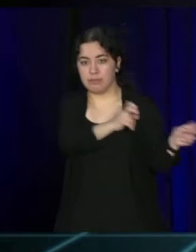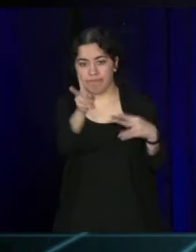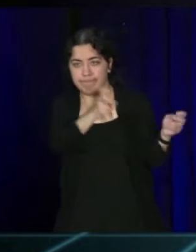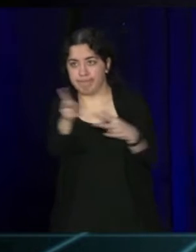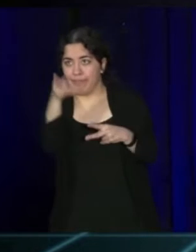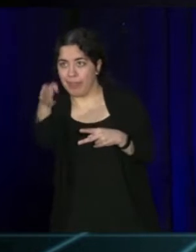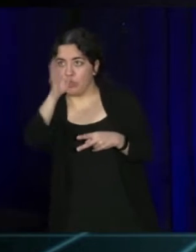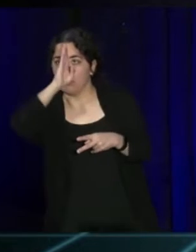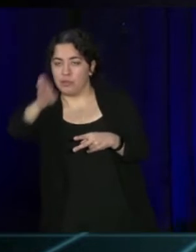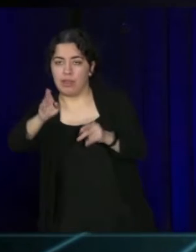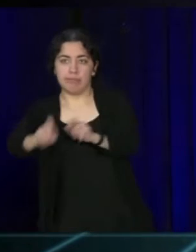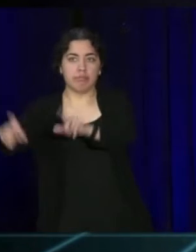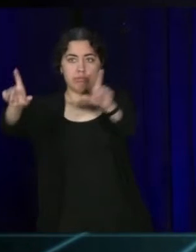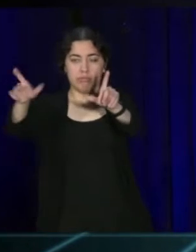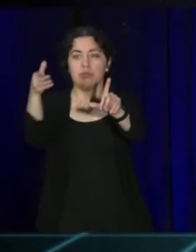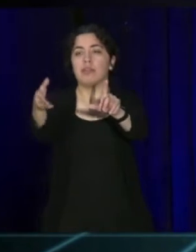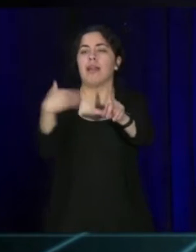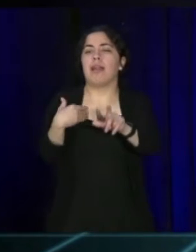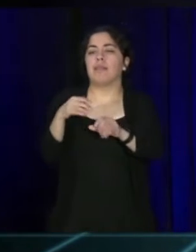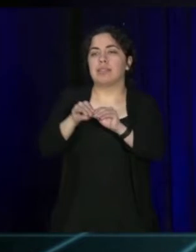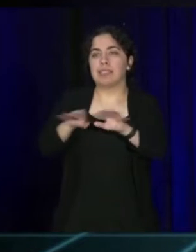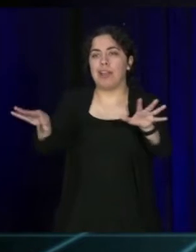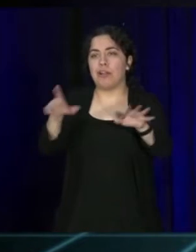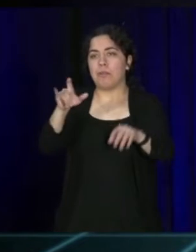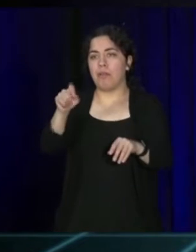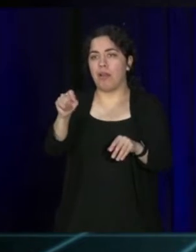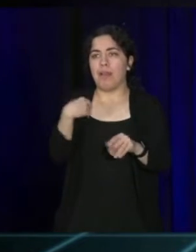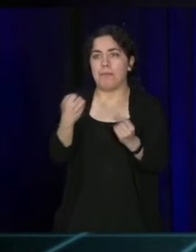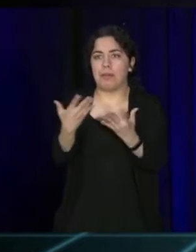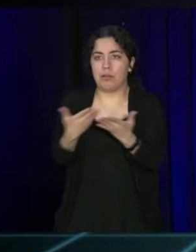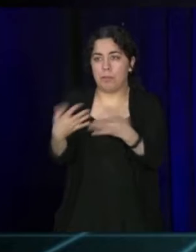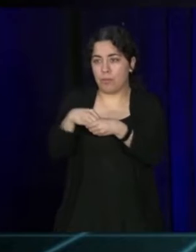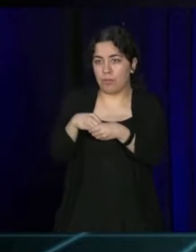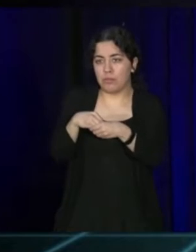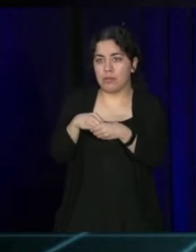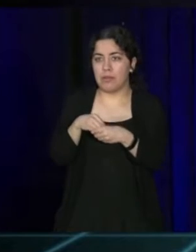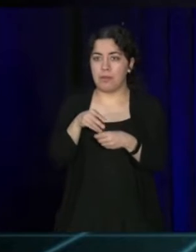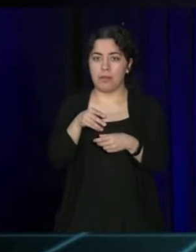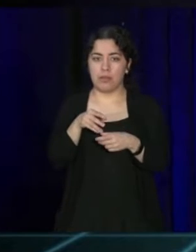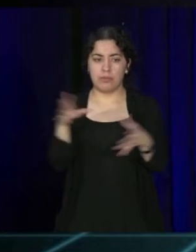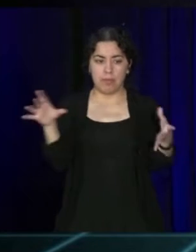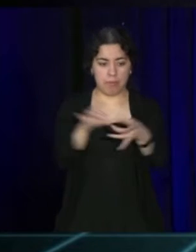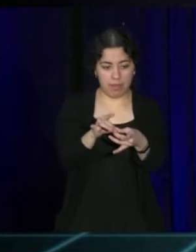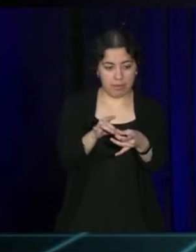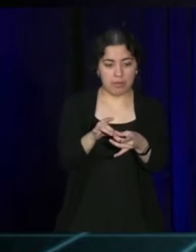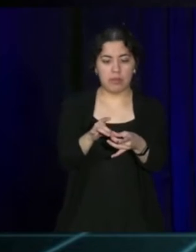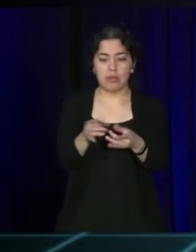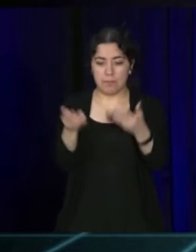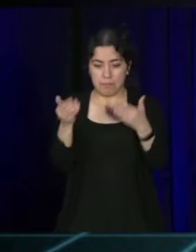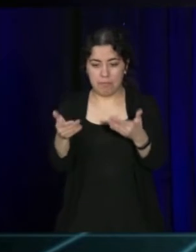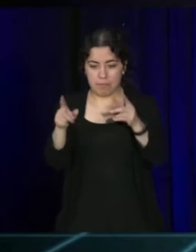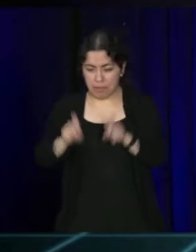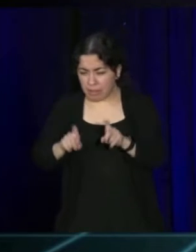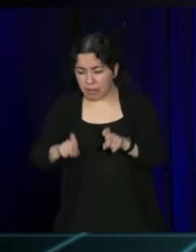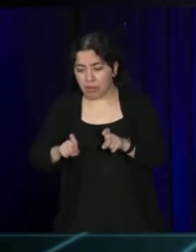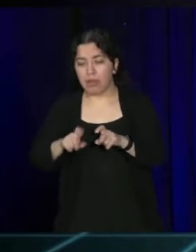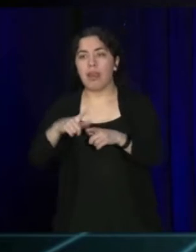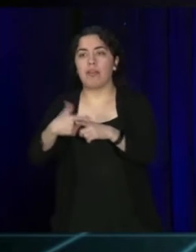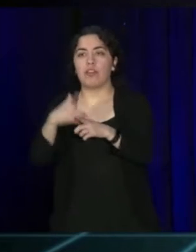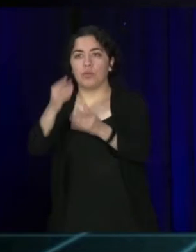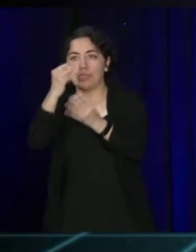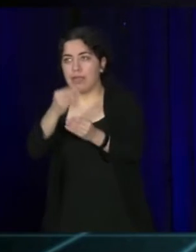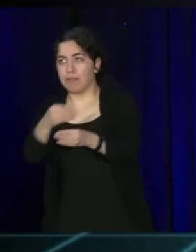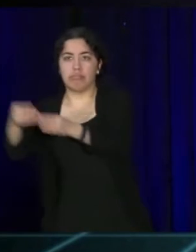it's called the scatter plot. They have a bunch of components you can just like plug and play and then pipe in your data to. And it gives you a bunch of cool options